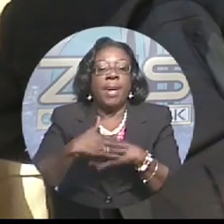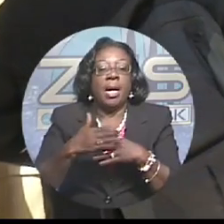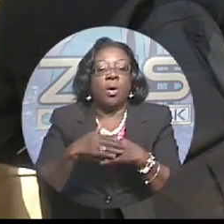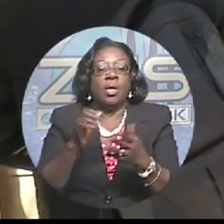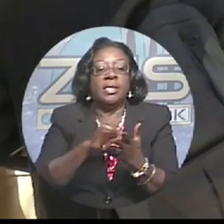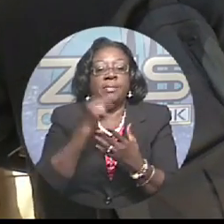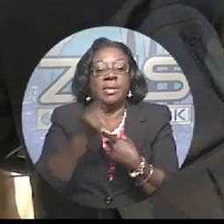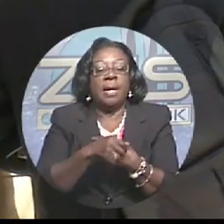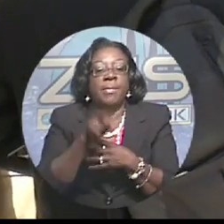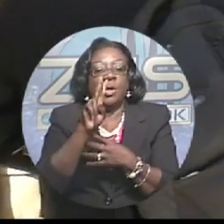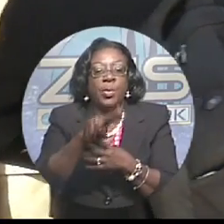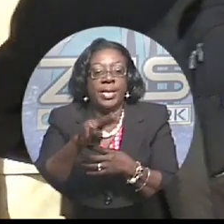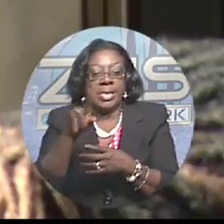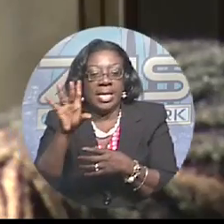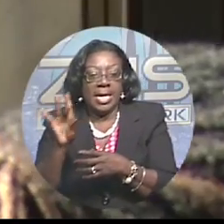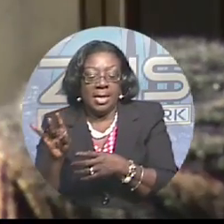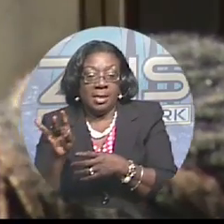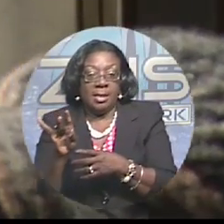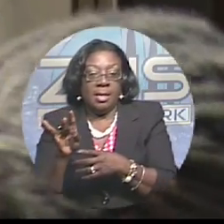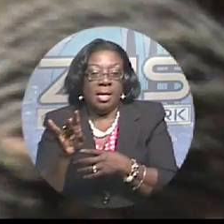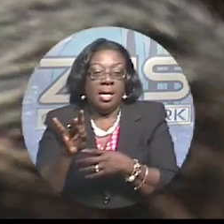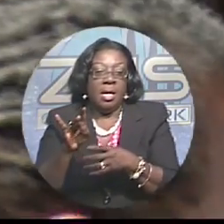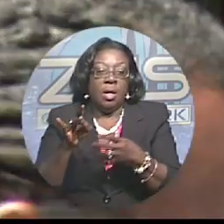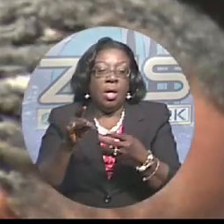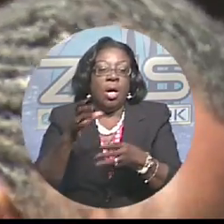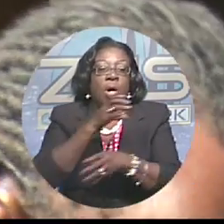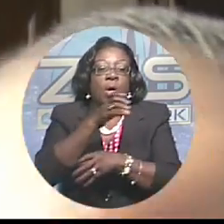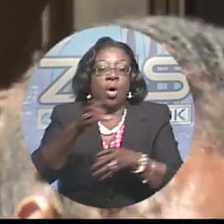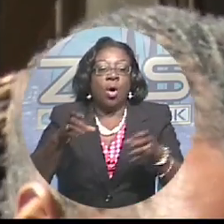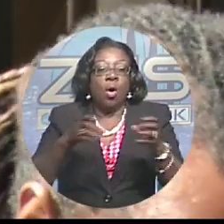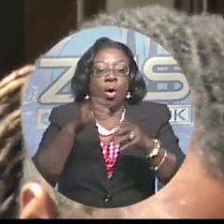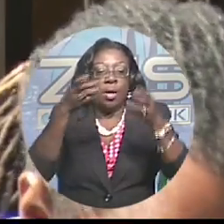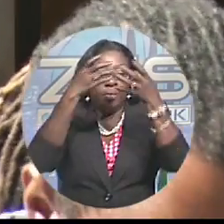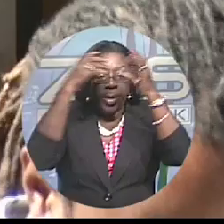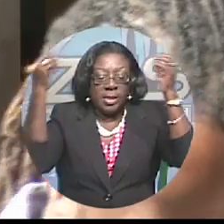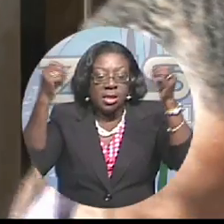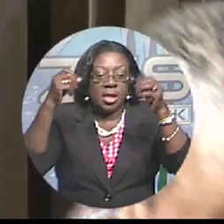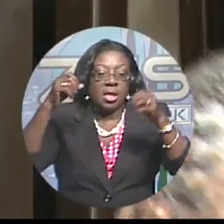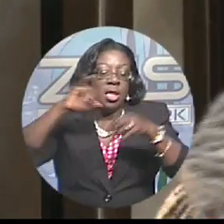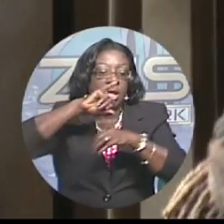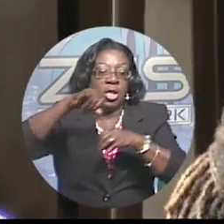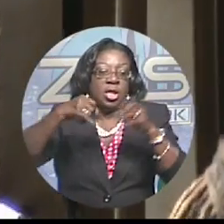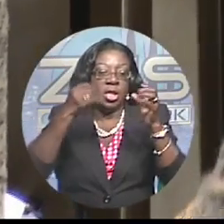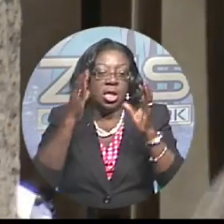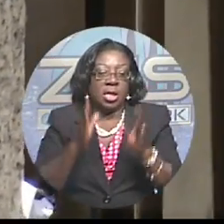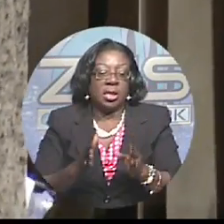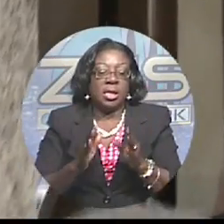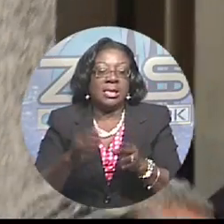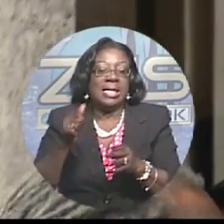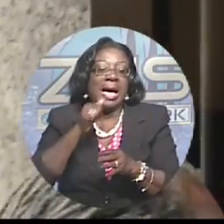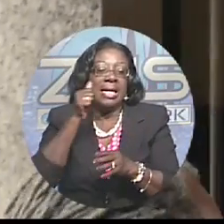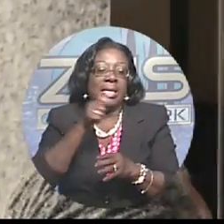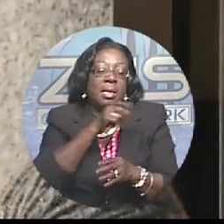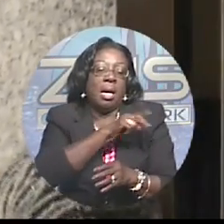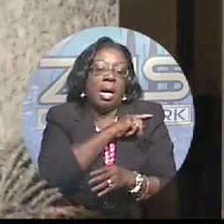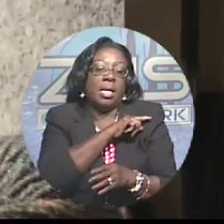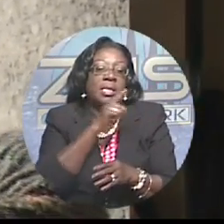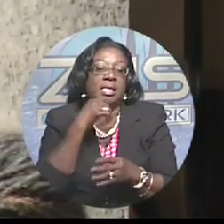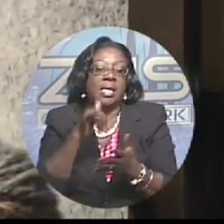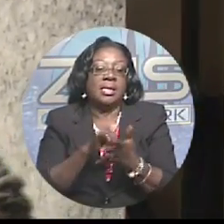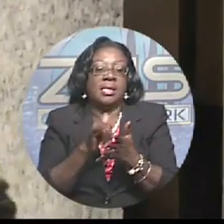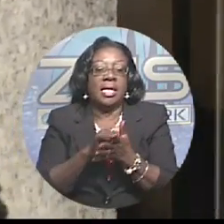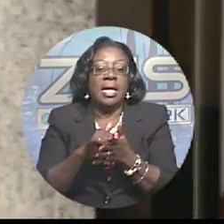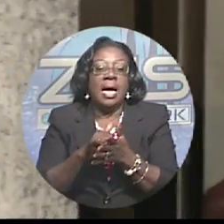In sentencing, the senior attorney court president, Justice Anita Allen, noted that Glinton's conduct was totally unacceptable as